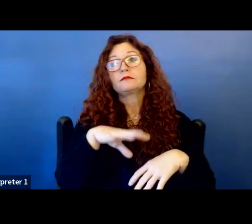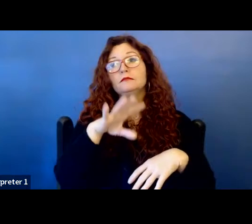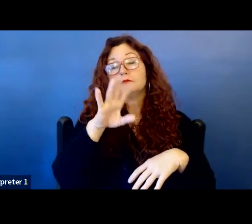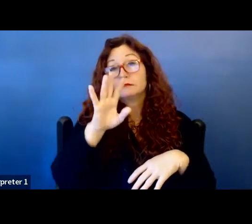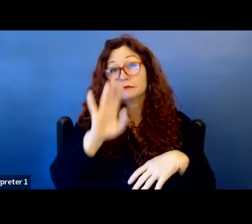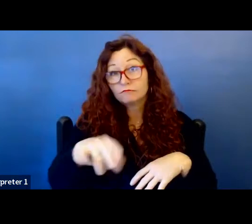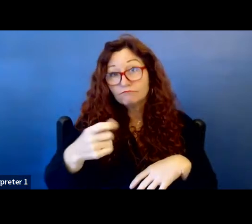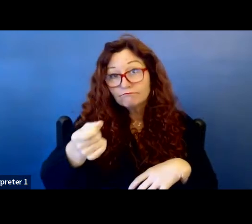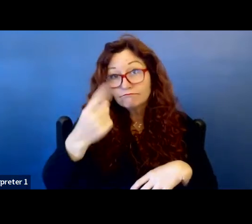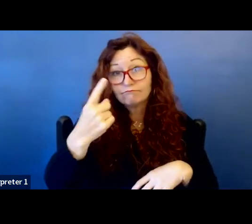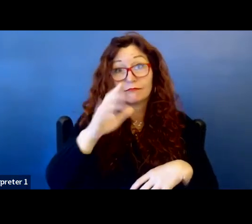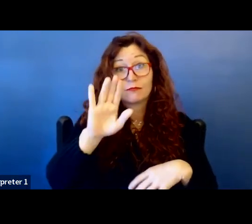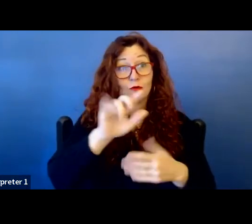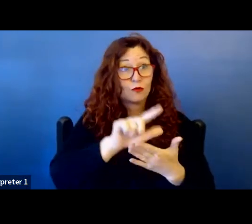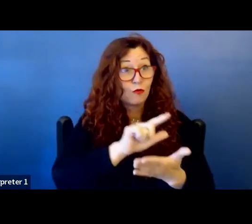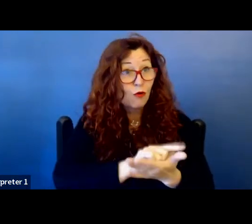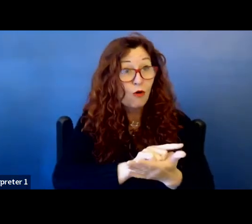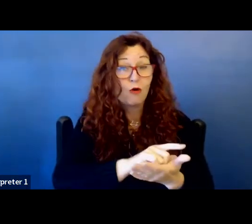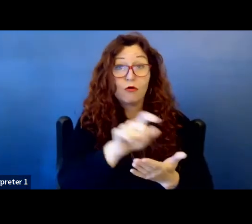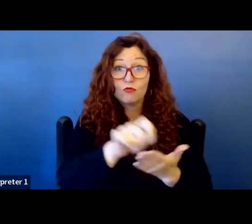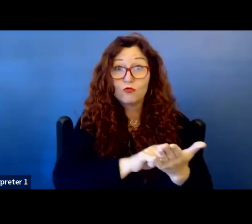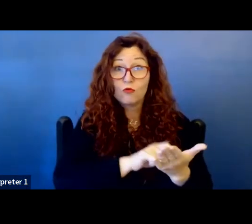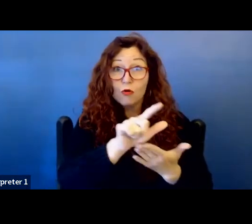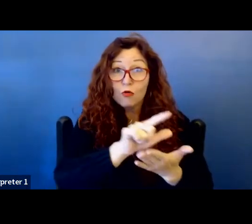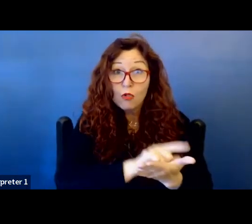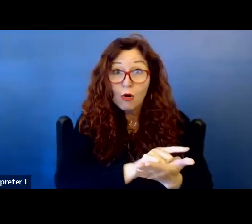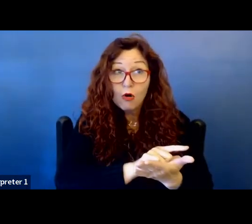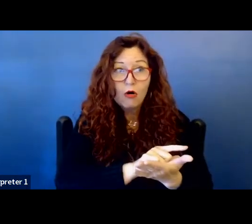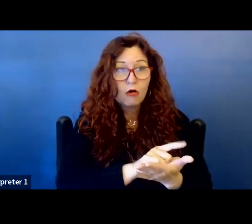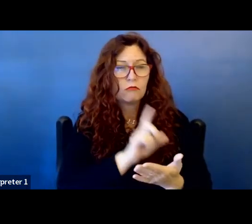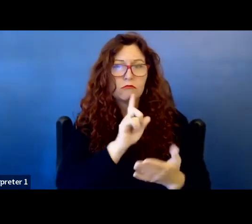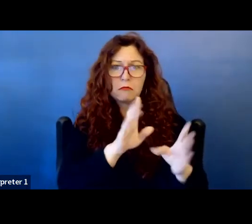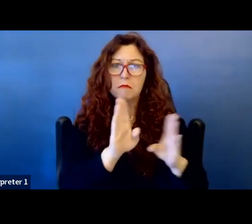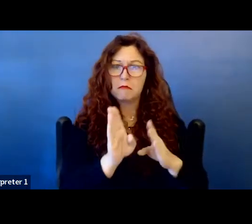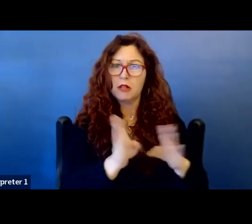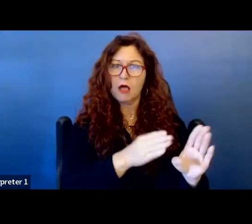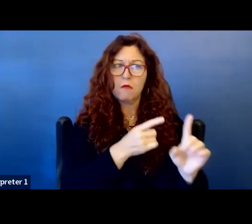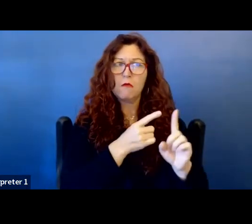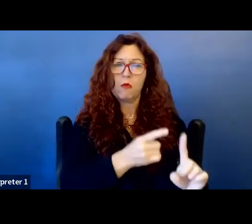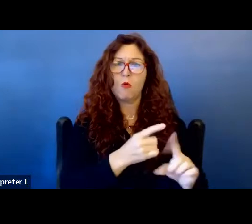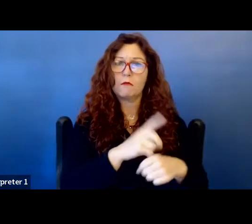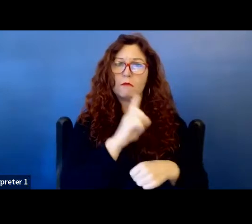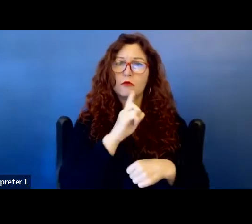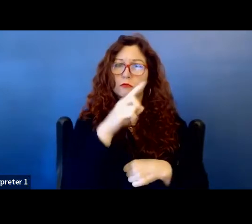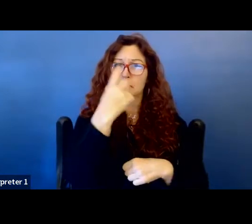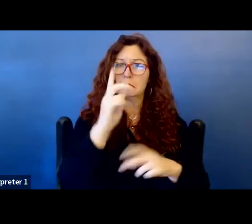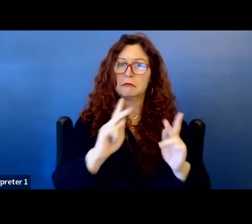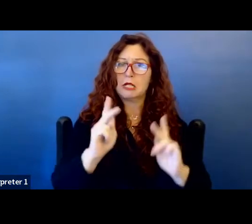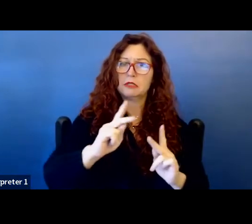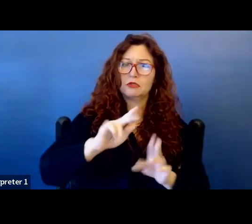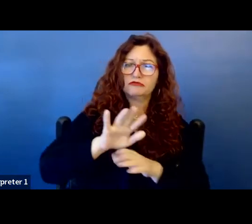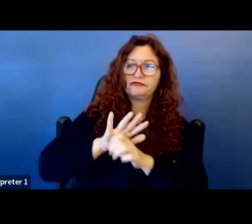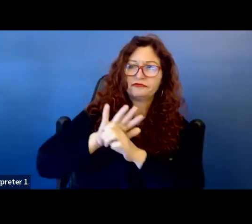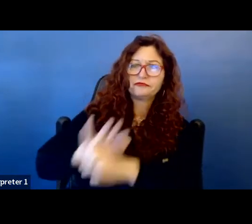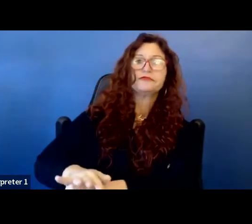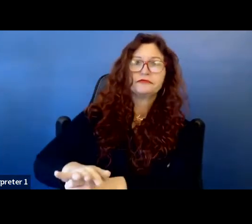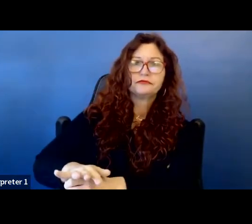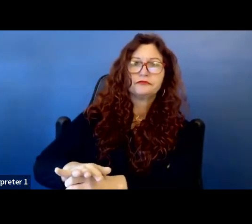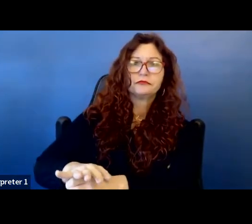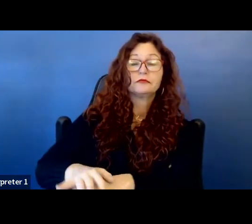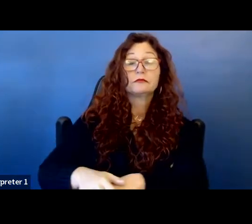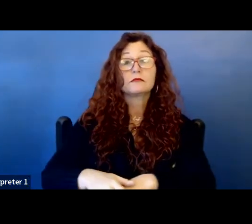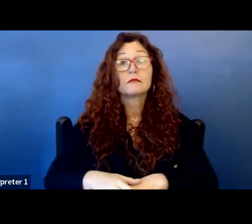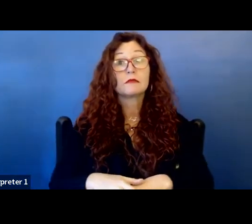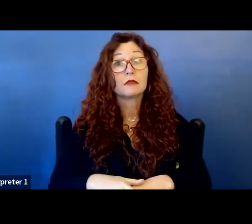passing these laws were deliberate choices to exclude black workers from our formal economy in the us the good news